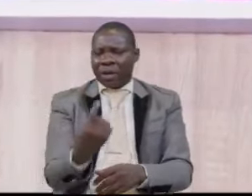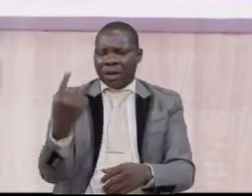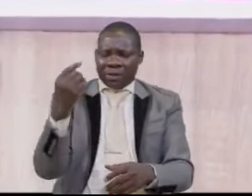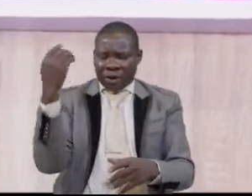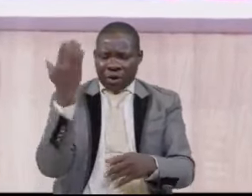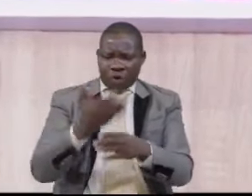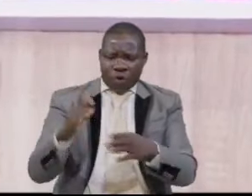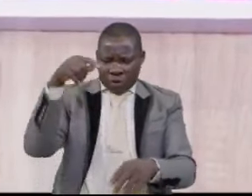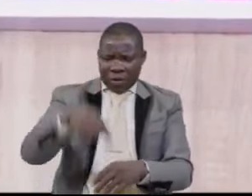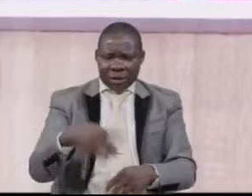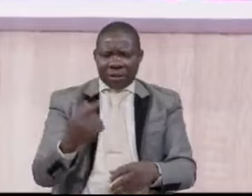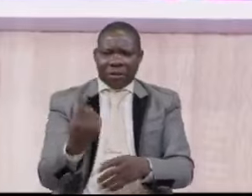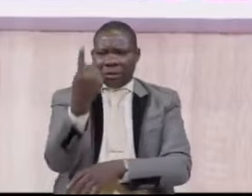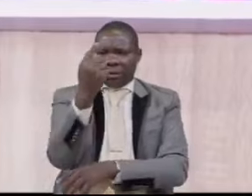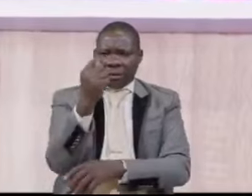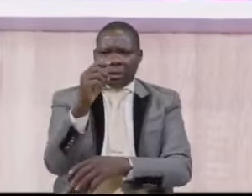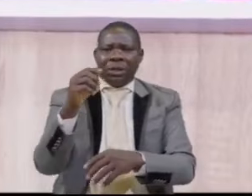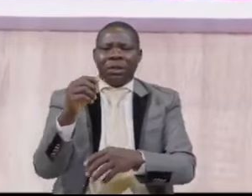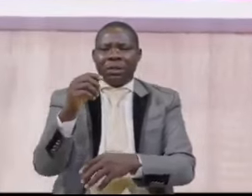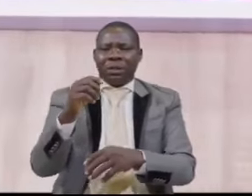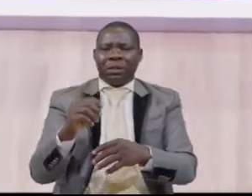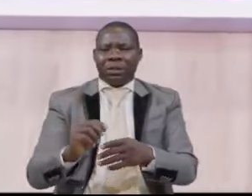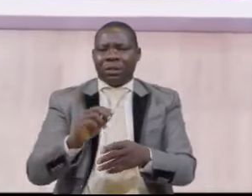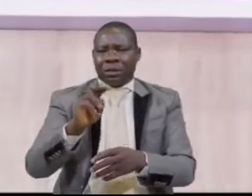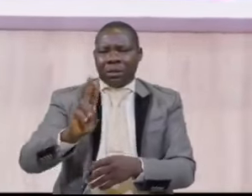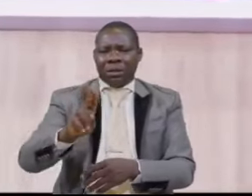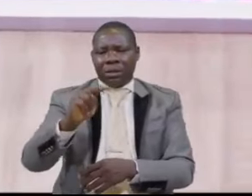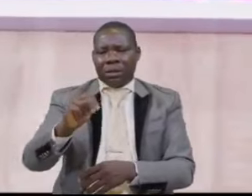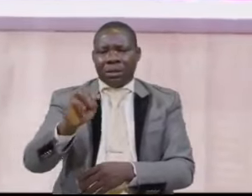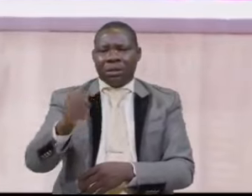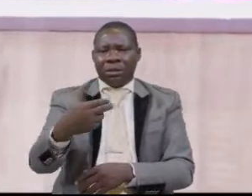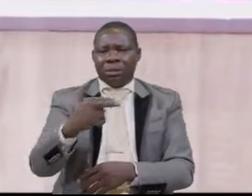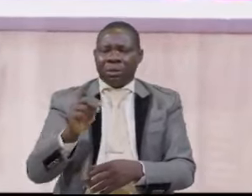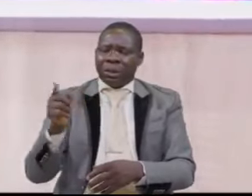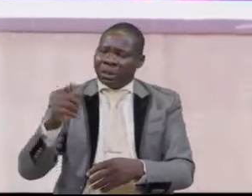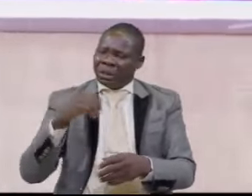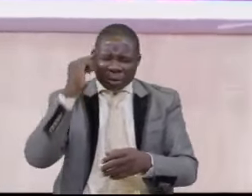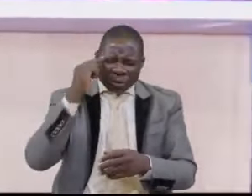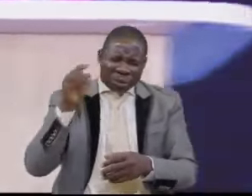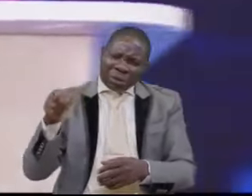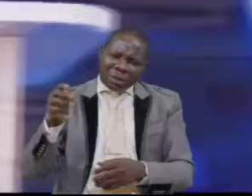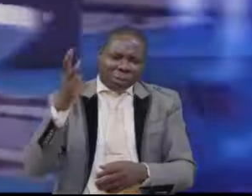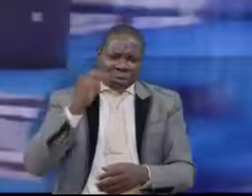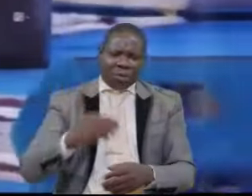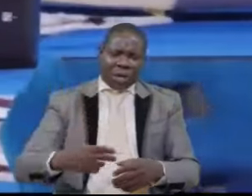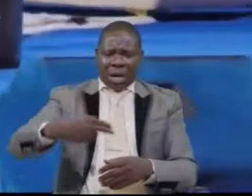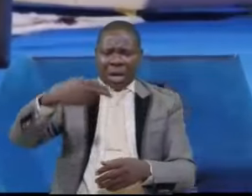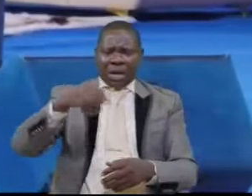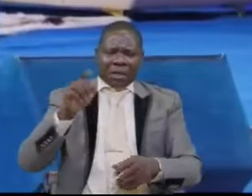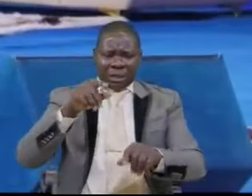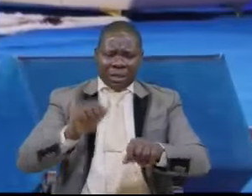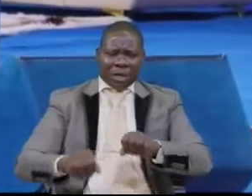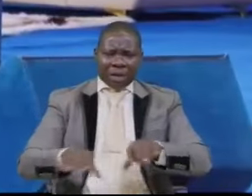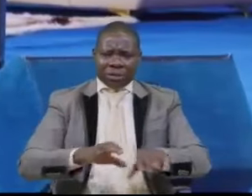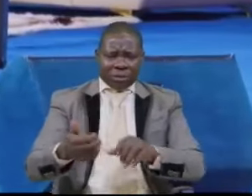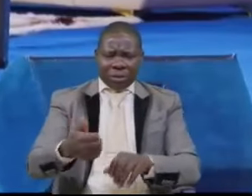highest. He thought, yeah, it was high and it could do anything. It could waste lives, it could destroy